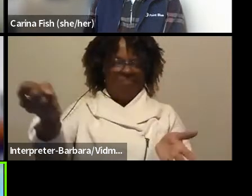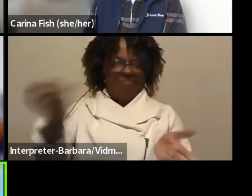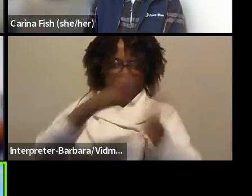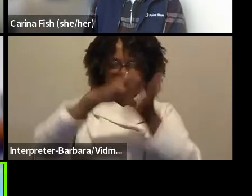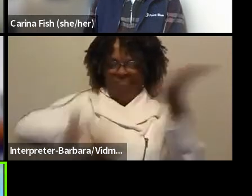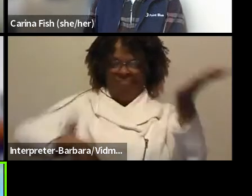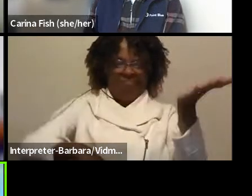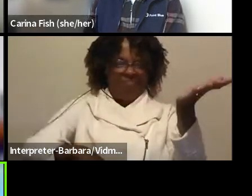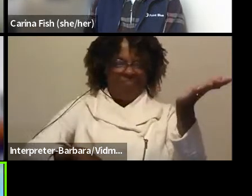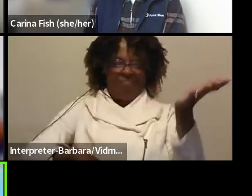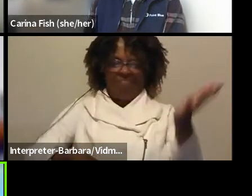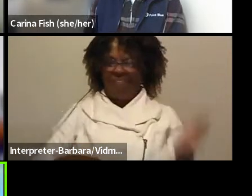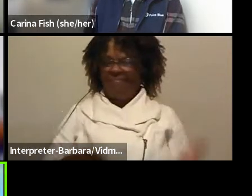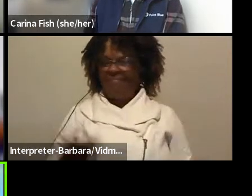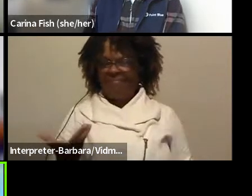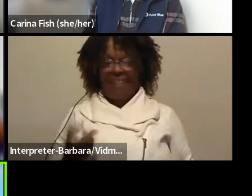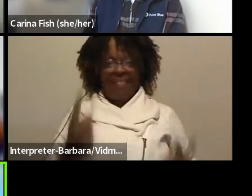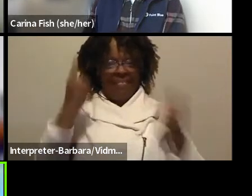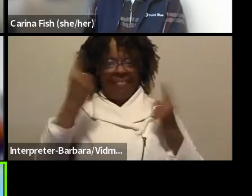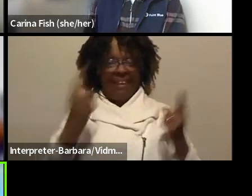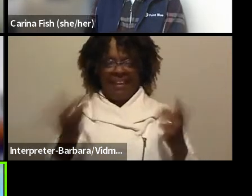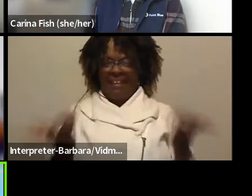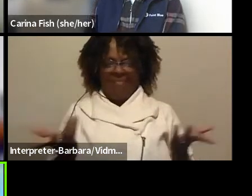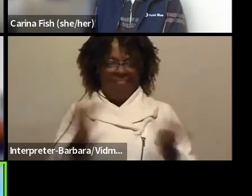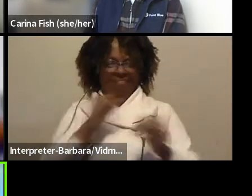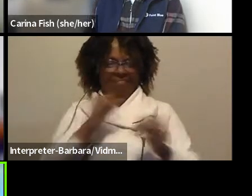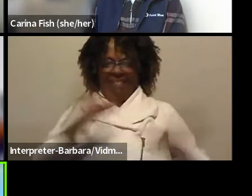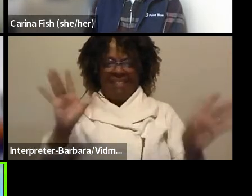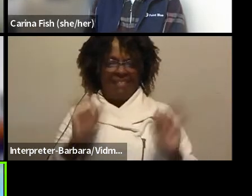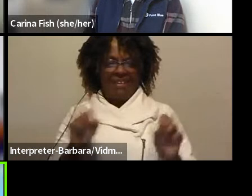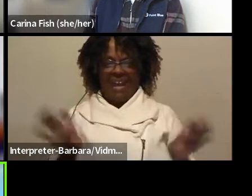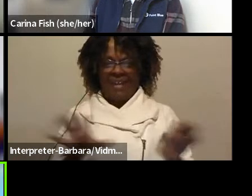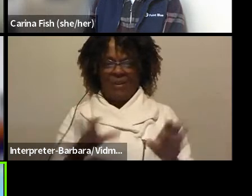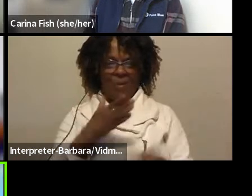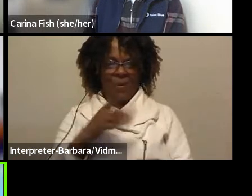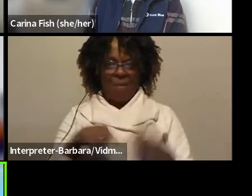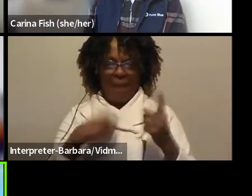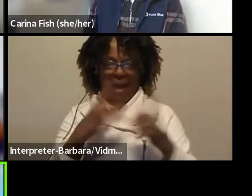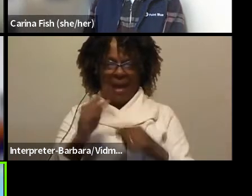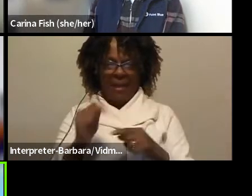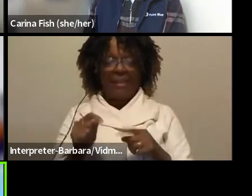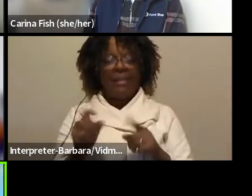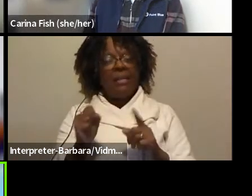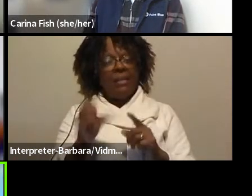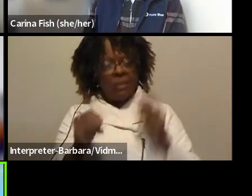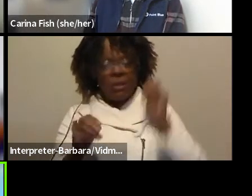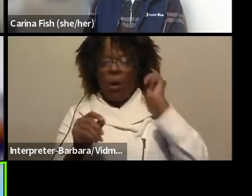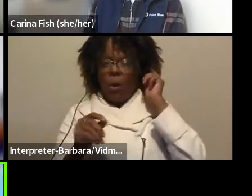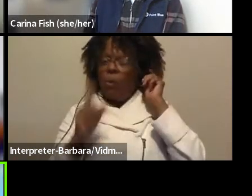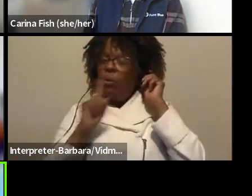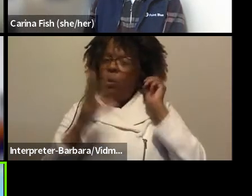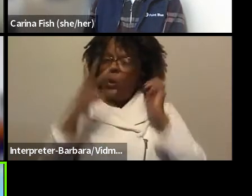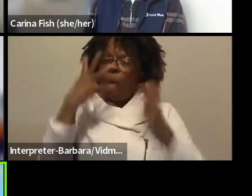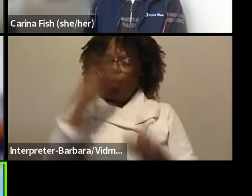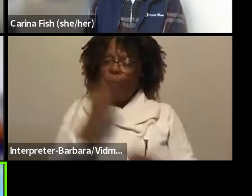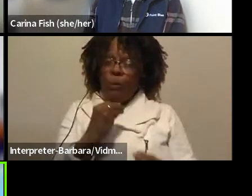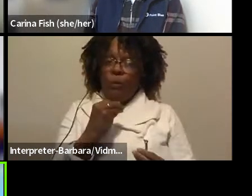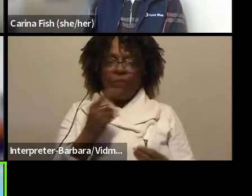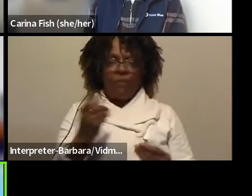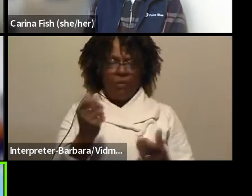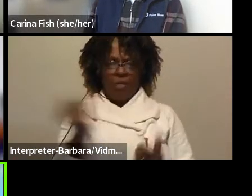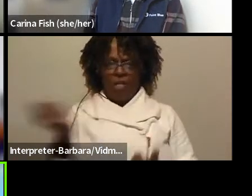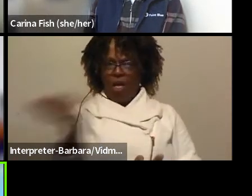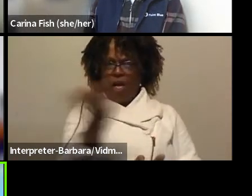can do about it. So despite all of the things that you're going through, like, it's so beautiful that you're showing up to be honest,